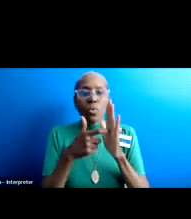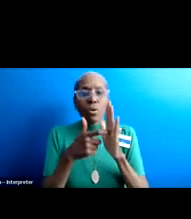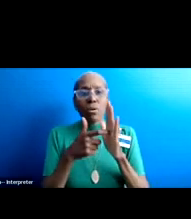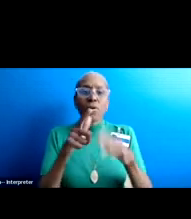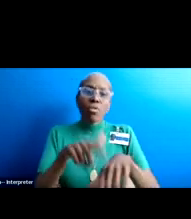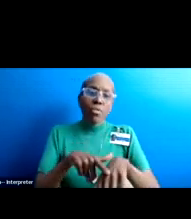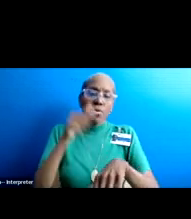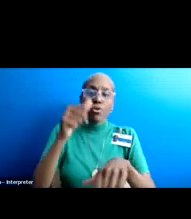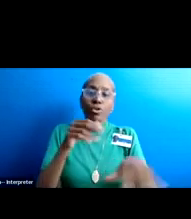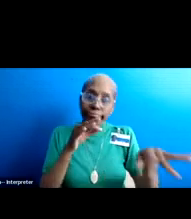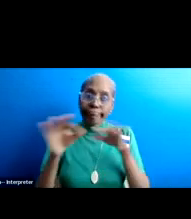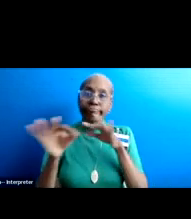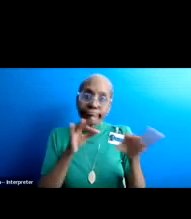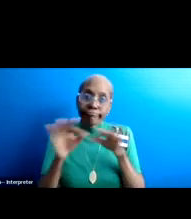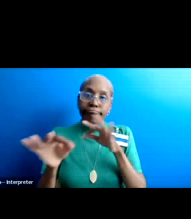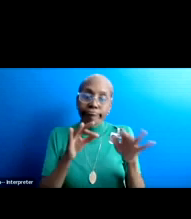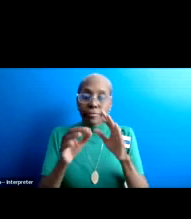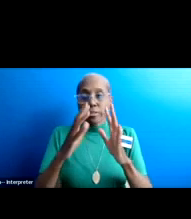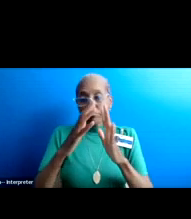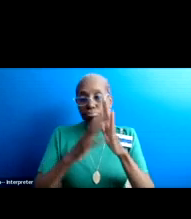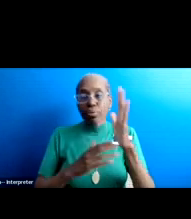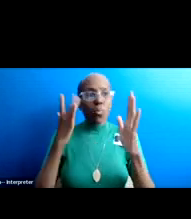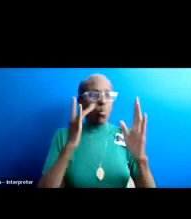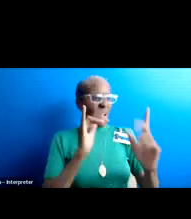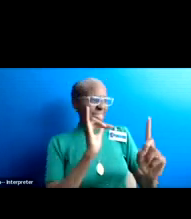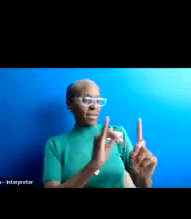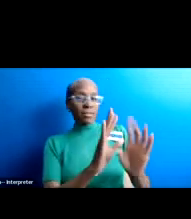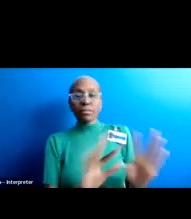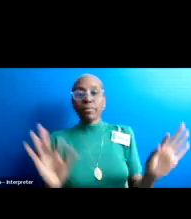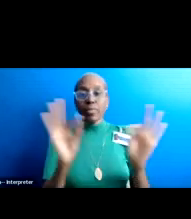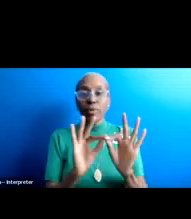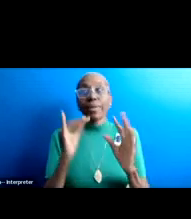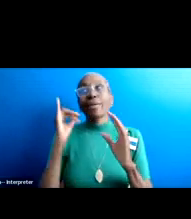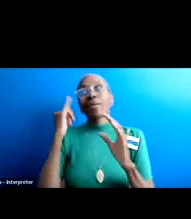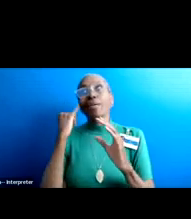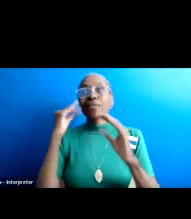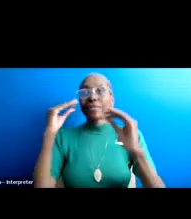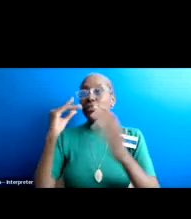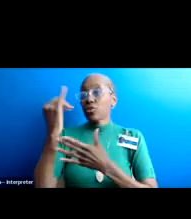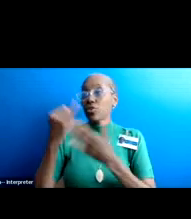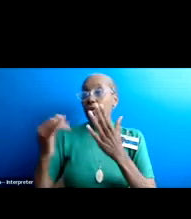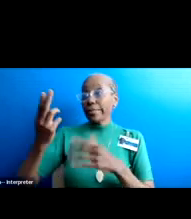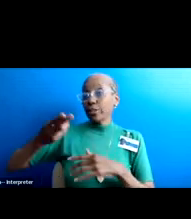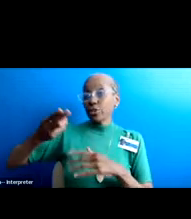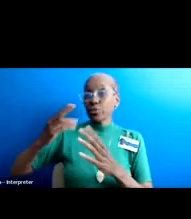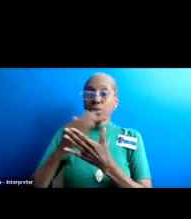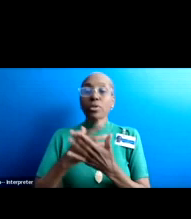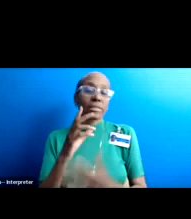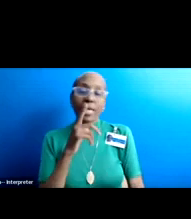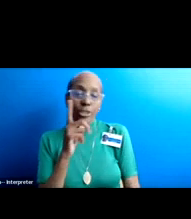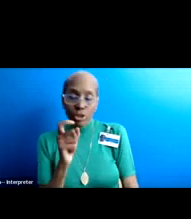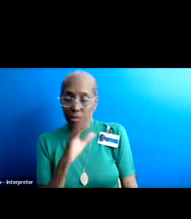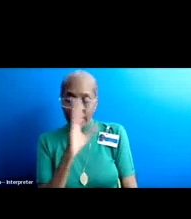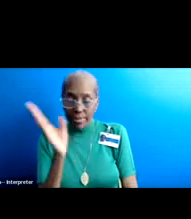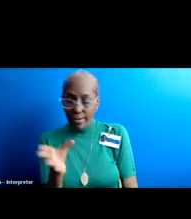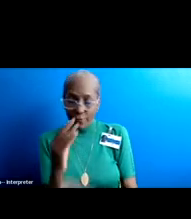longer description to explain the significance of the image. So if I'm teaching an art history course, which by the way, I should not